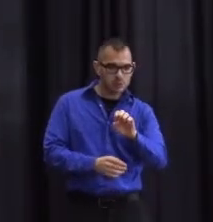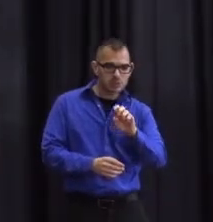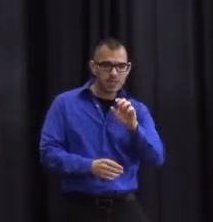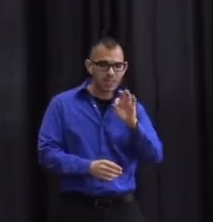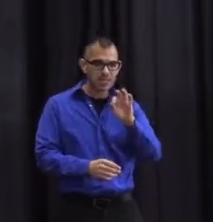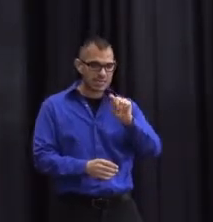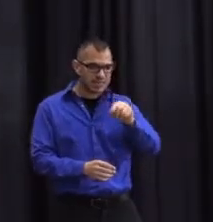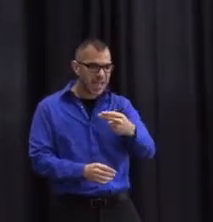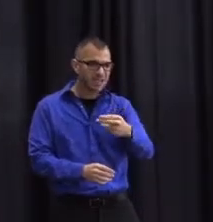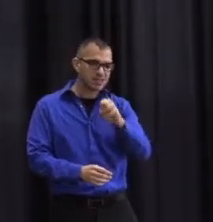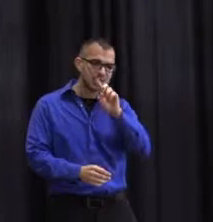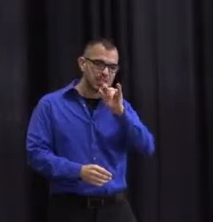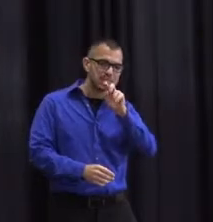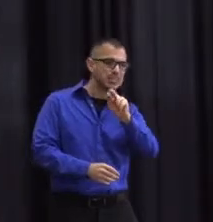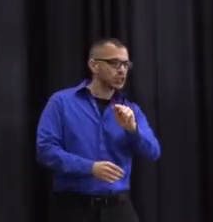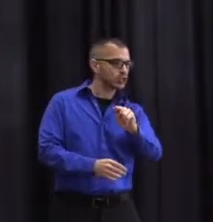edition.